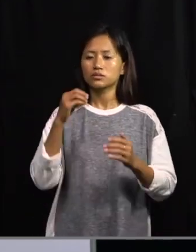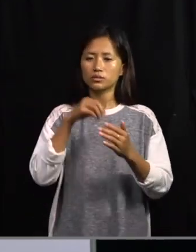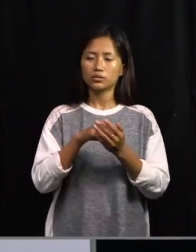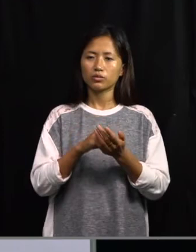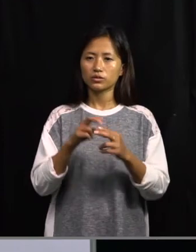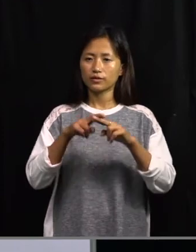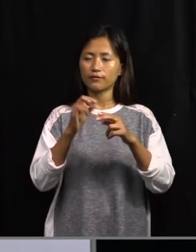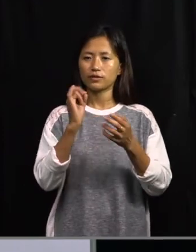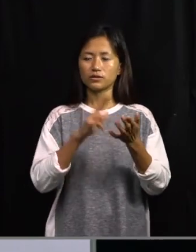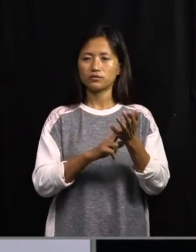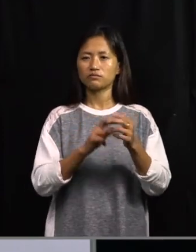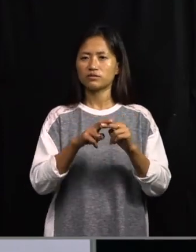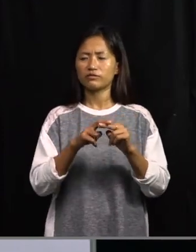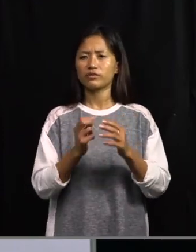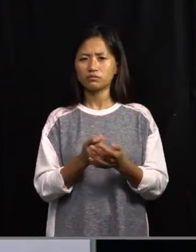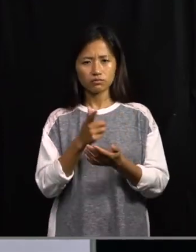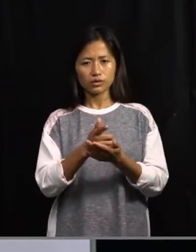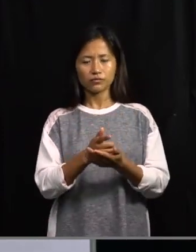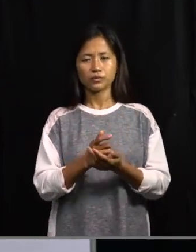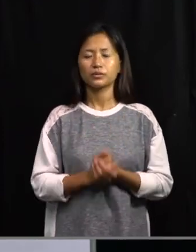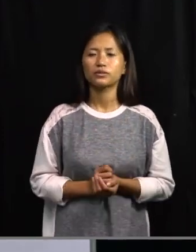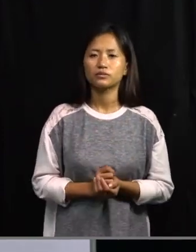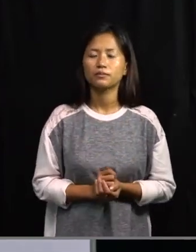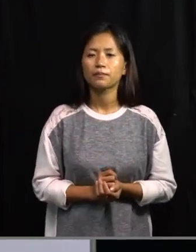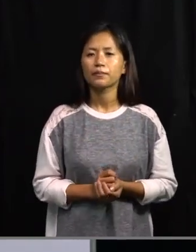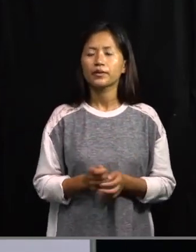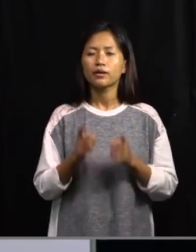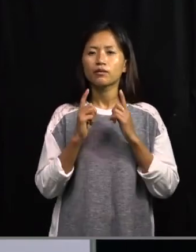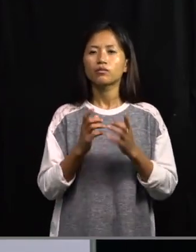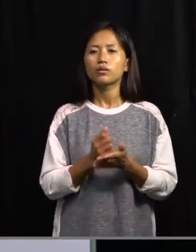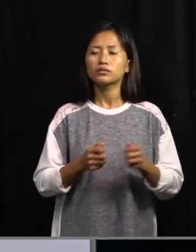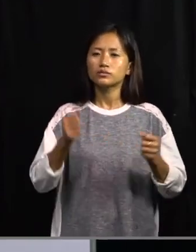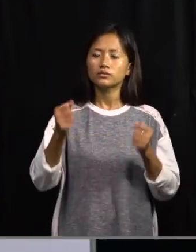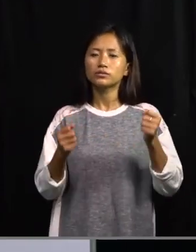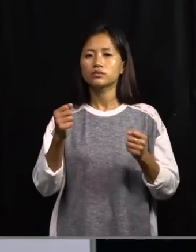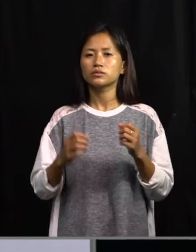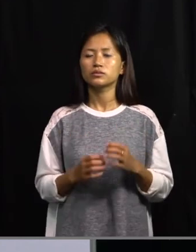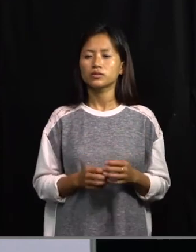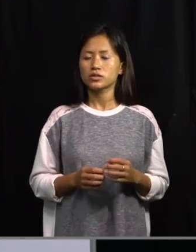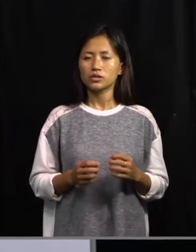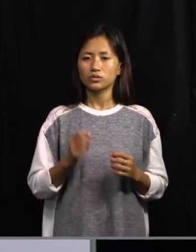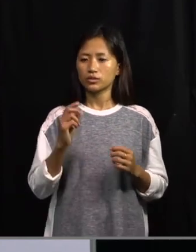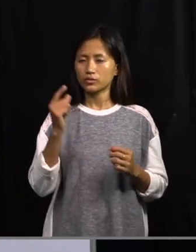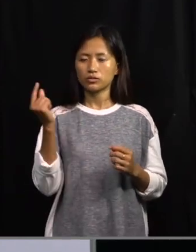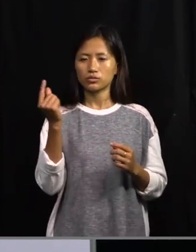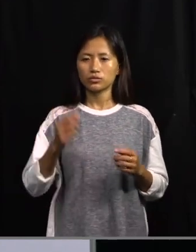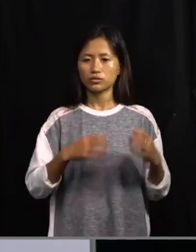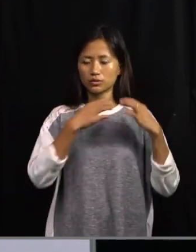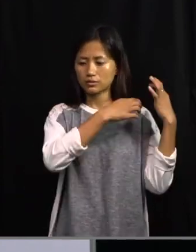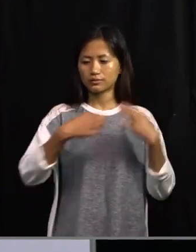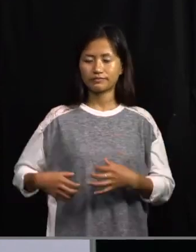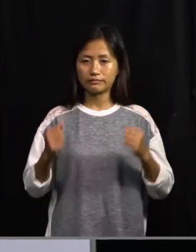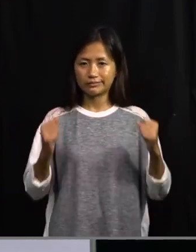How much, I am not sure, but there's a fine. Or you know, while driving, you are supposed to wear your seatbelt, but many of us does not do